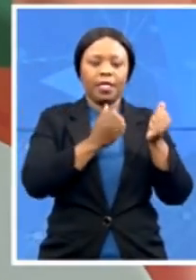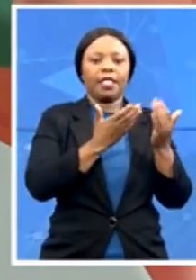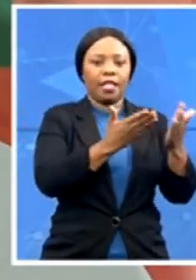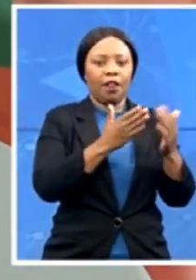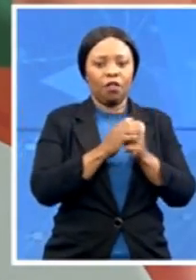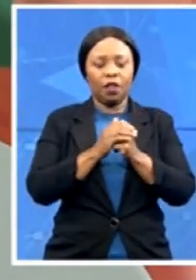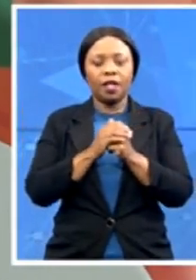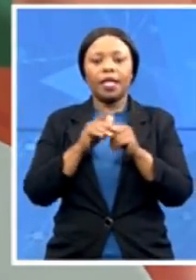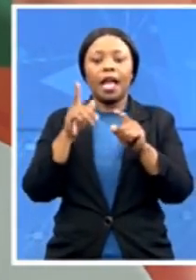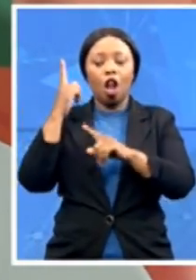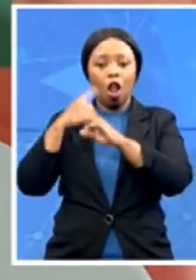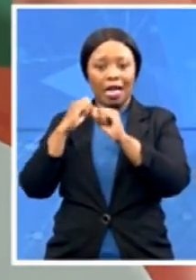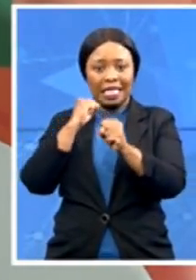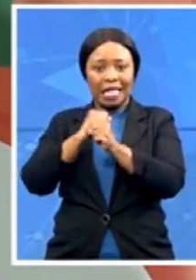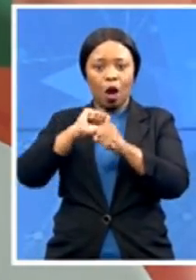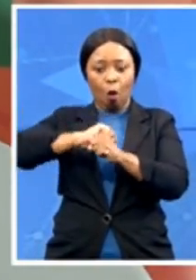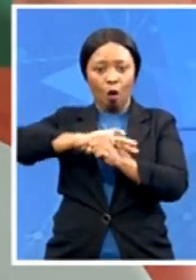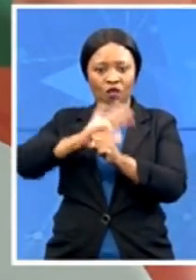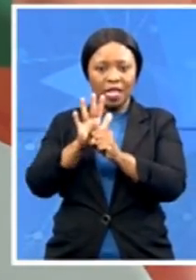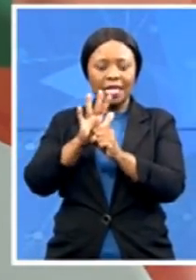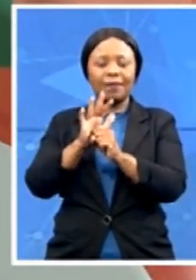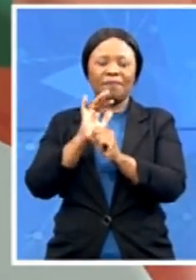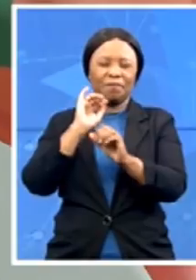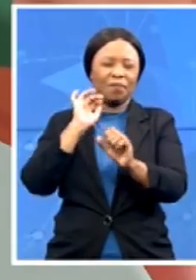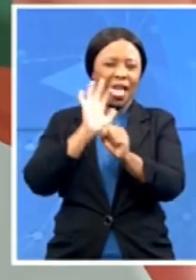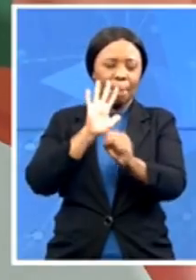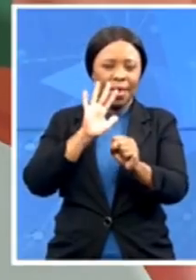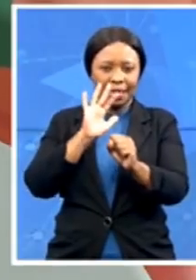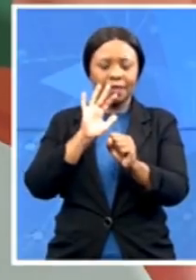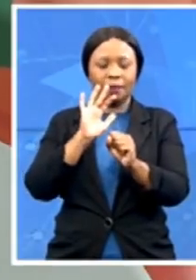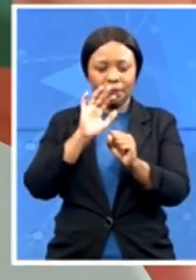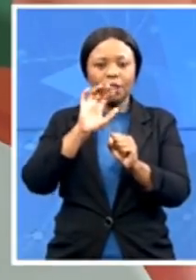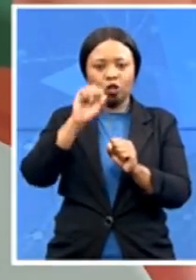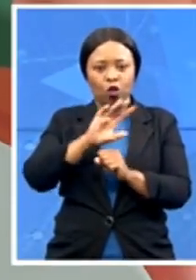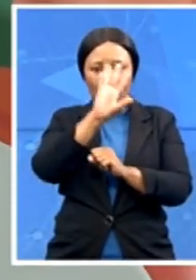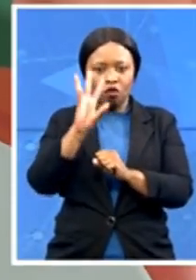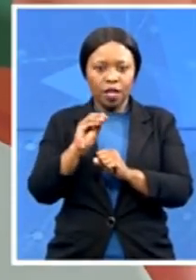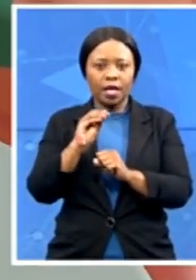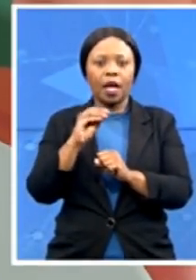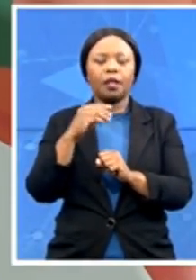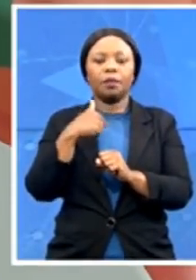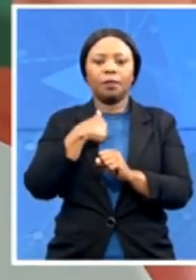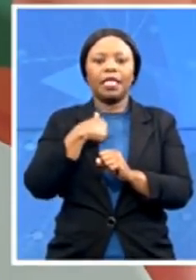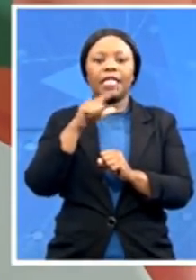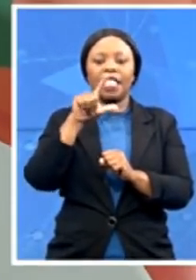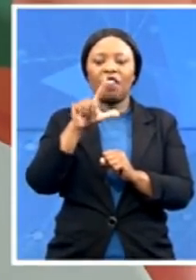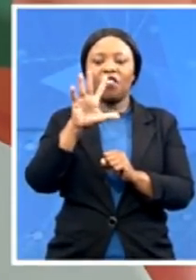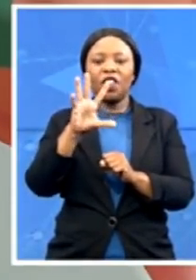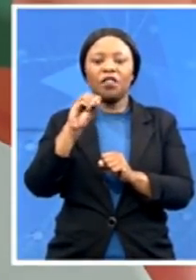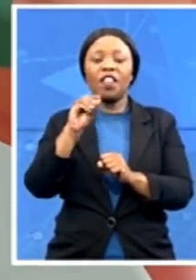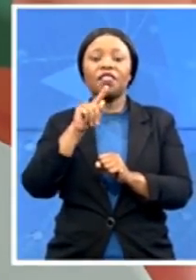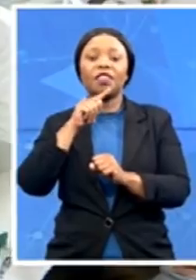hit our shores, I raised around 750,000 rand in donation to